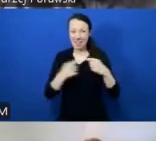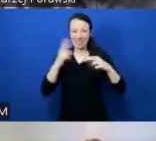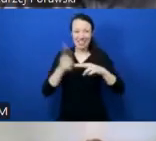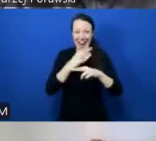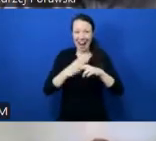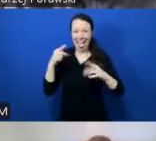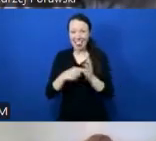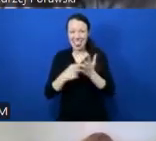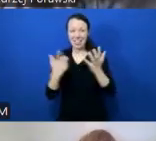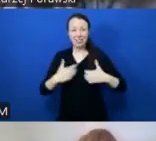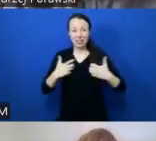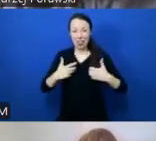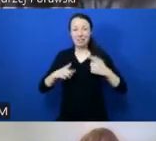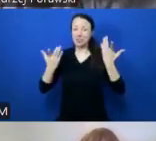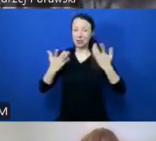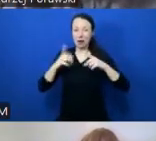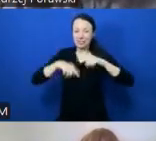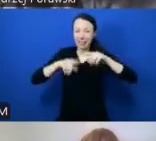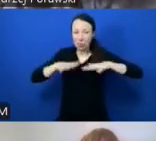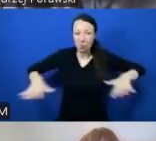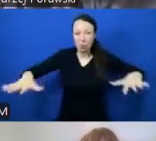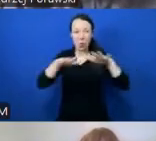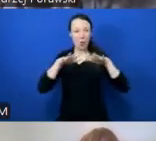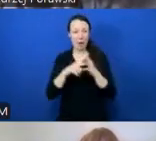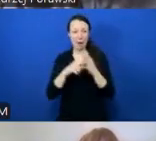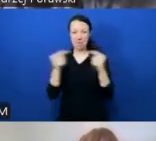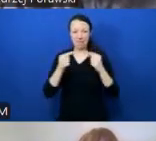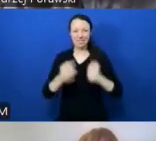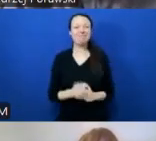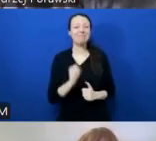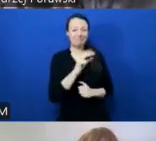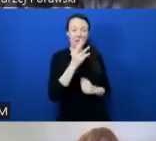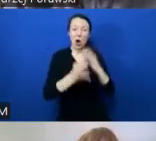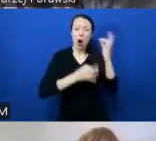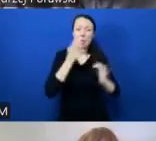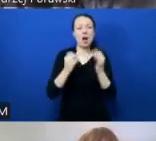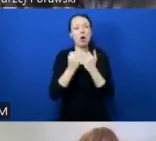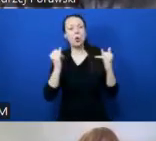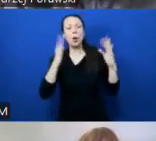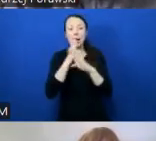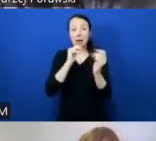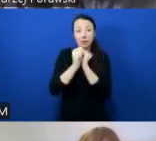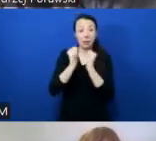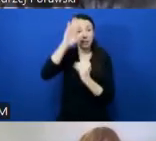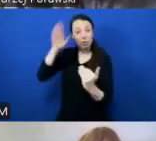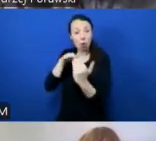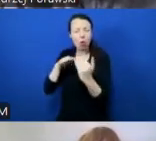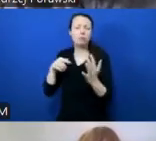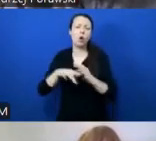places itself perfectly well in this broader environmental issue. So as you